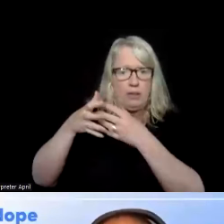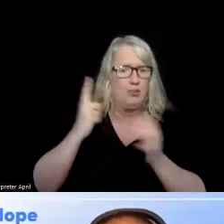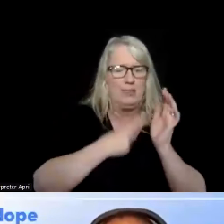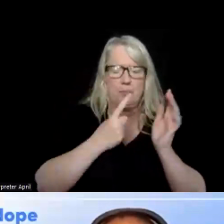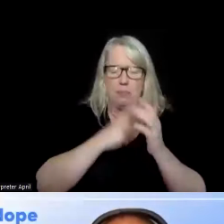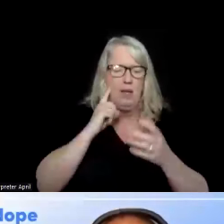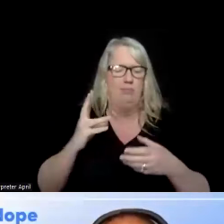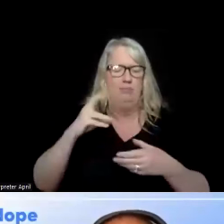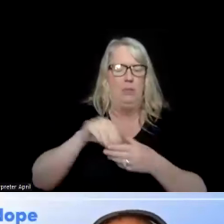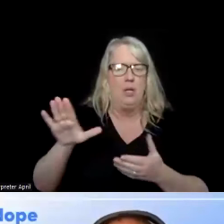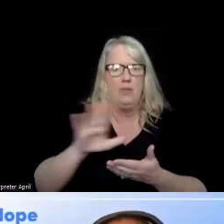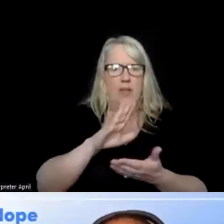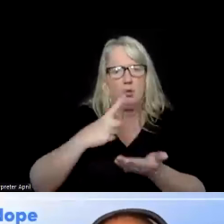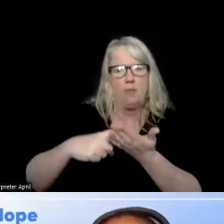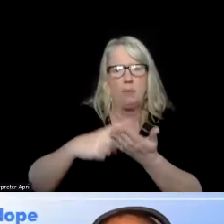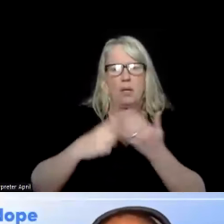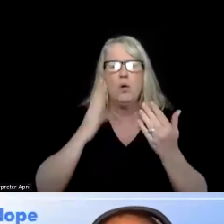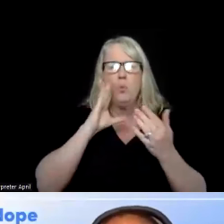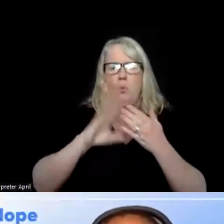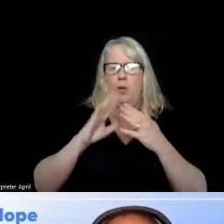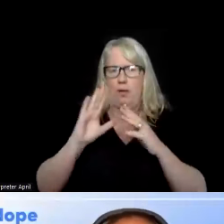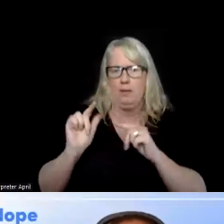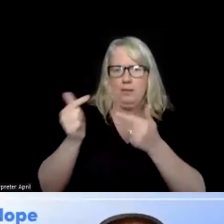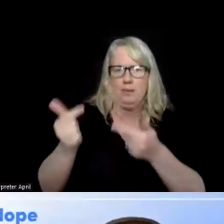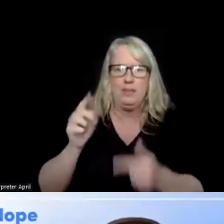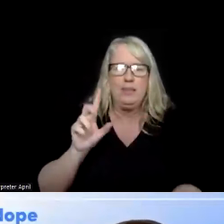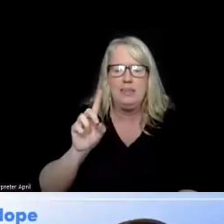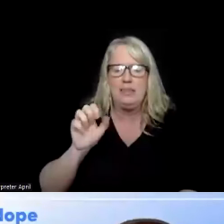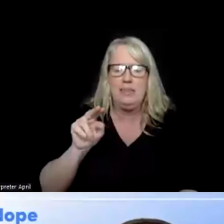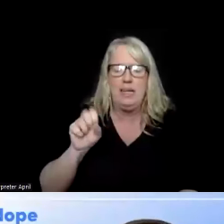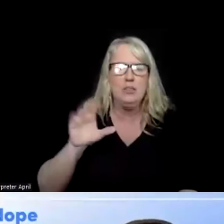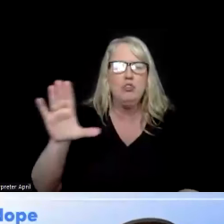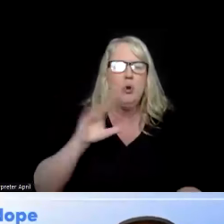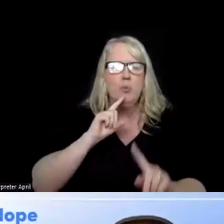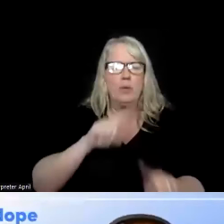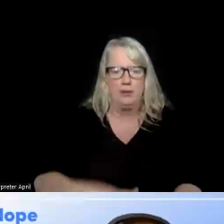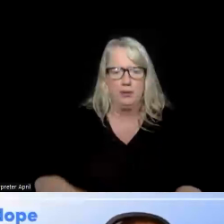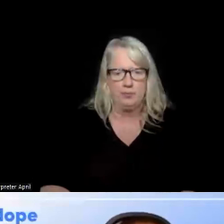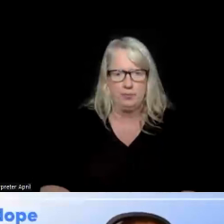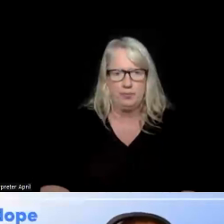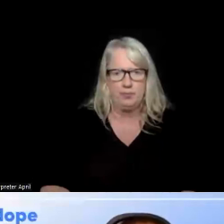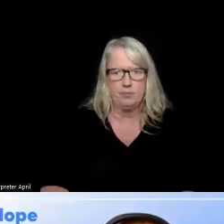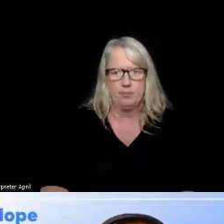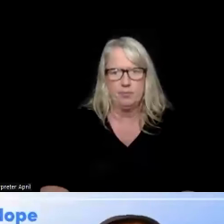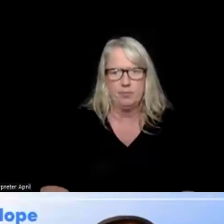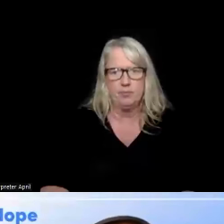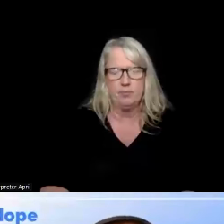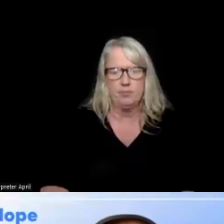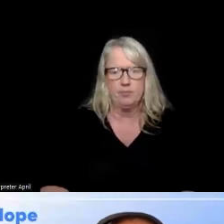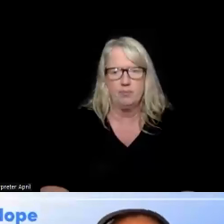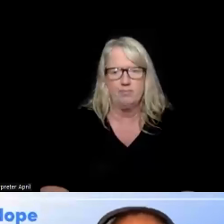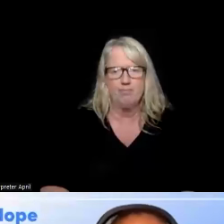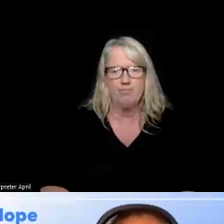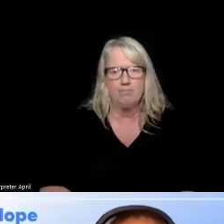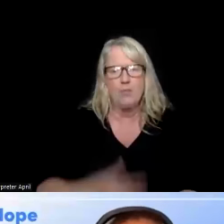that conversation. So let me turn it over to you first, Dennis. What are your reactions? Thank you, Laura, and both